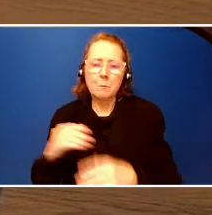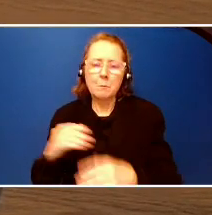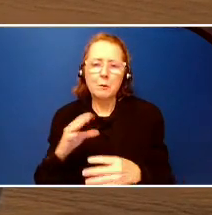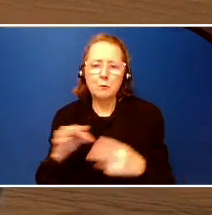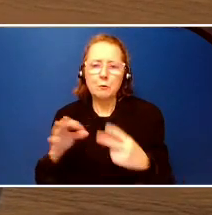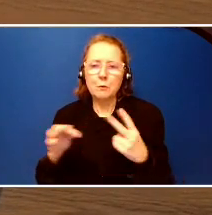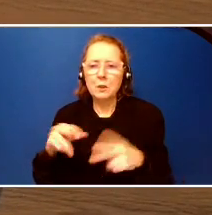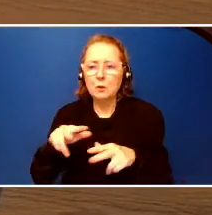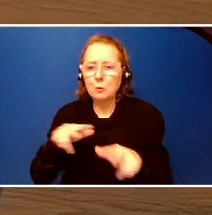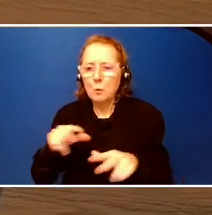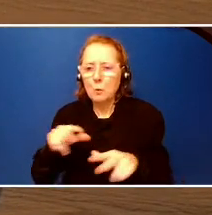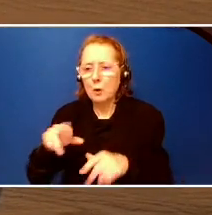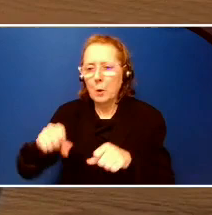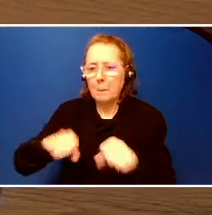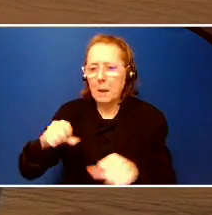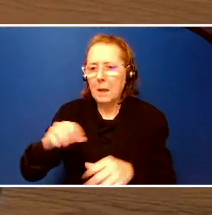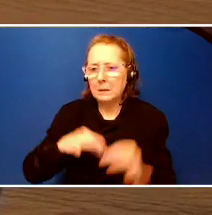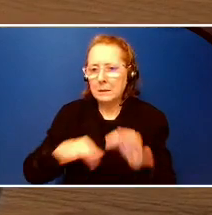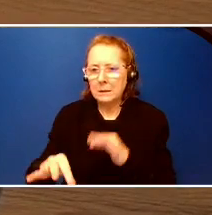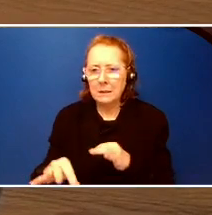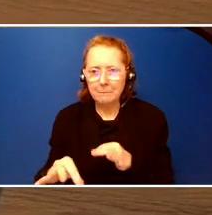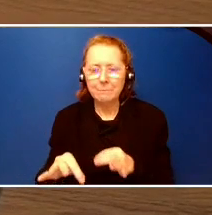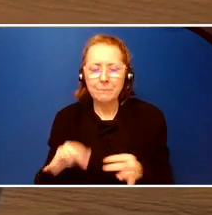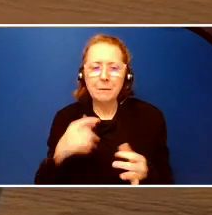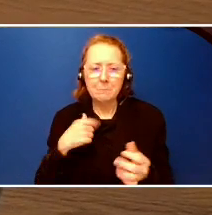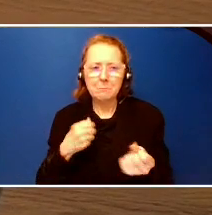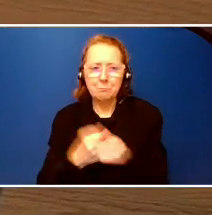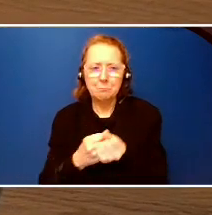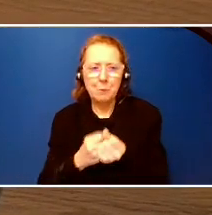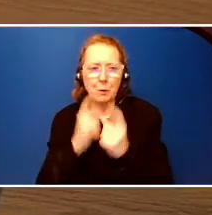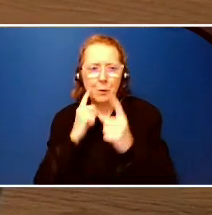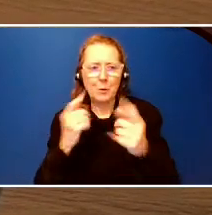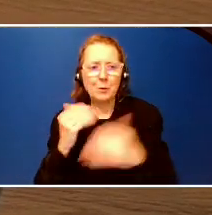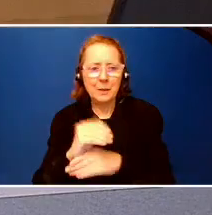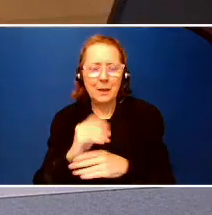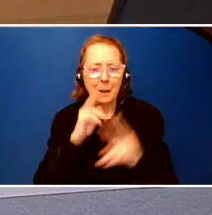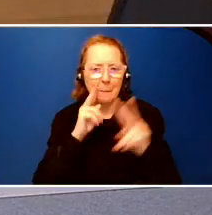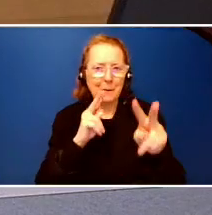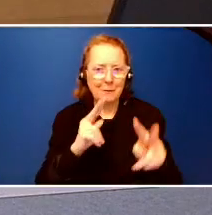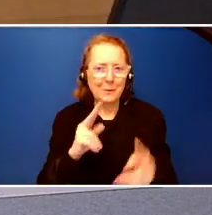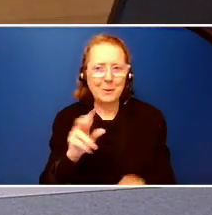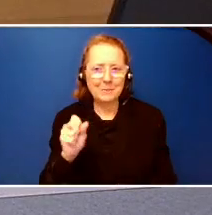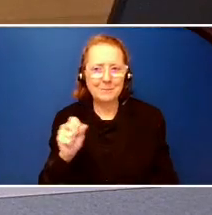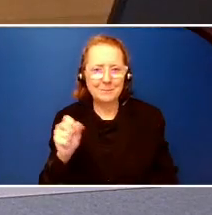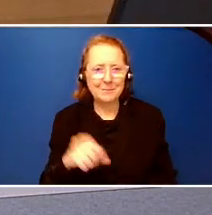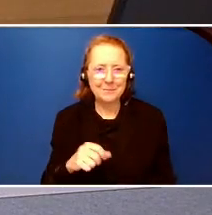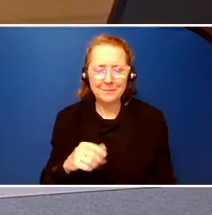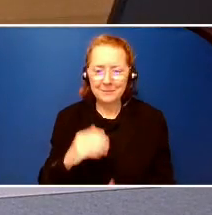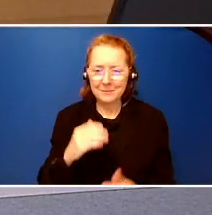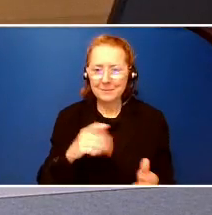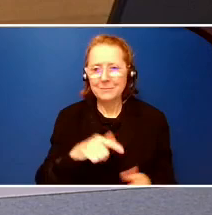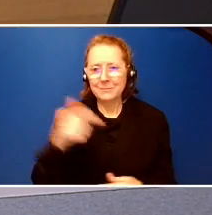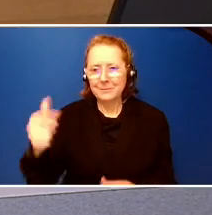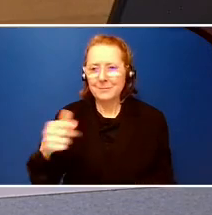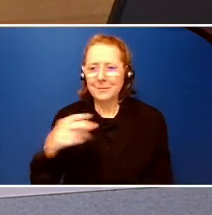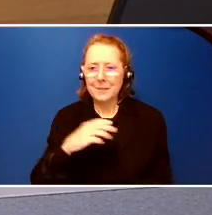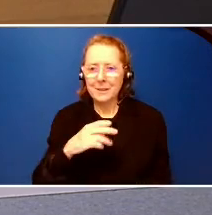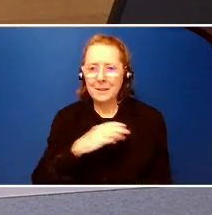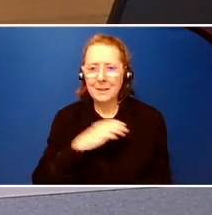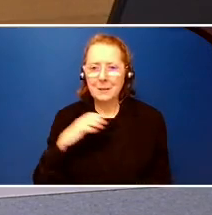So fully support where we're going tonight. Look forward to this. Thank you, Mr. Staley. Councilor Hoy. Thank you, Mr.